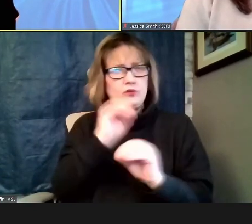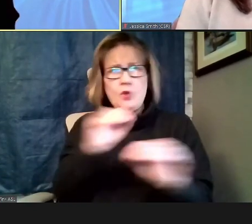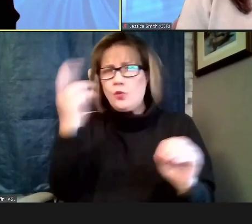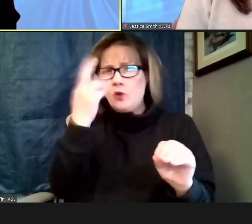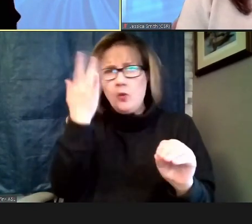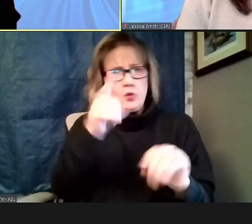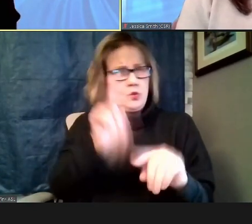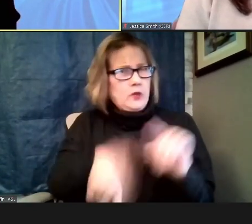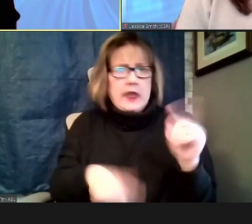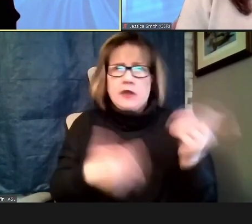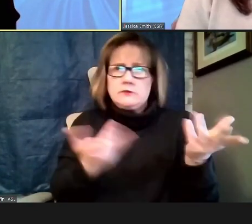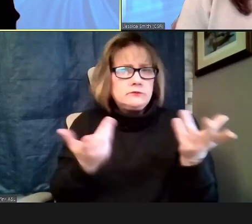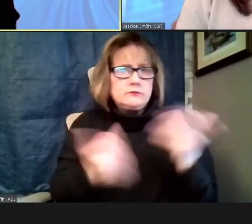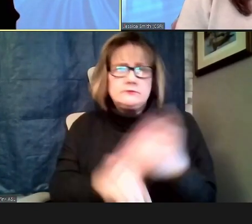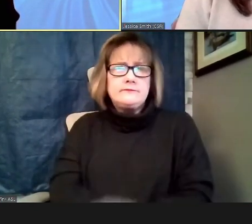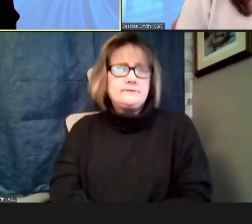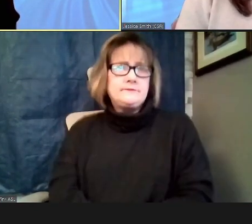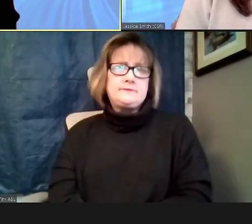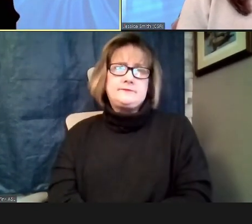wouldn't.